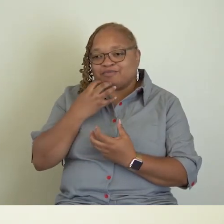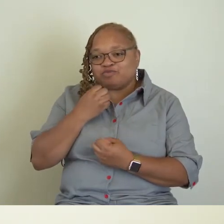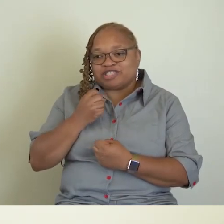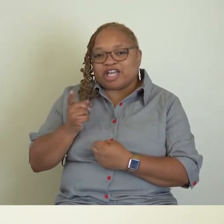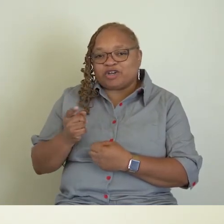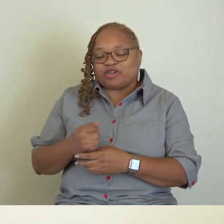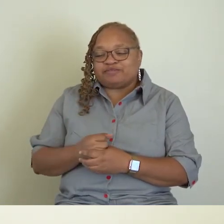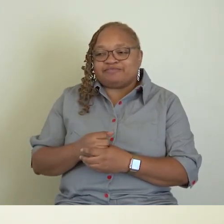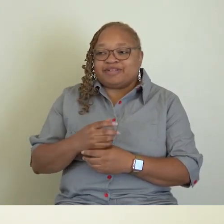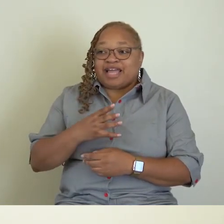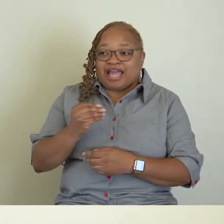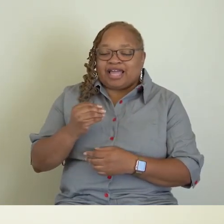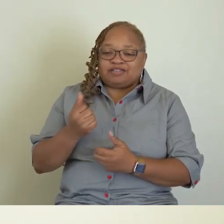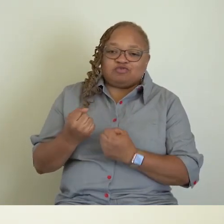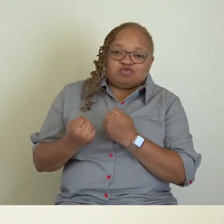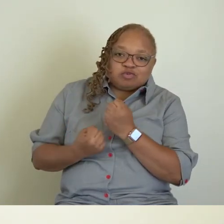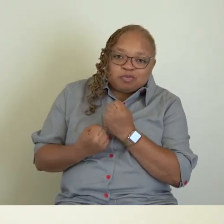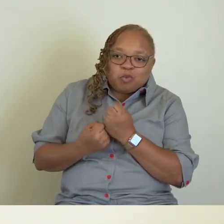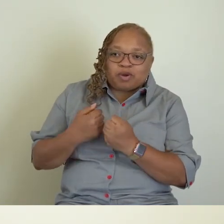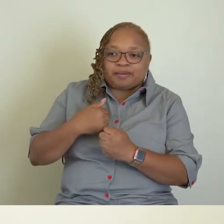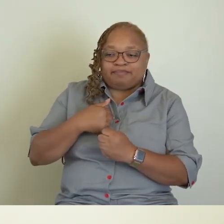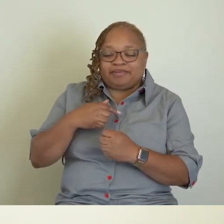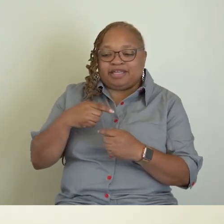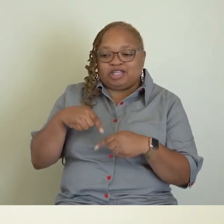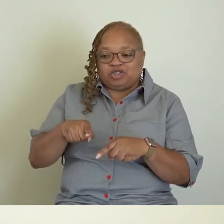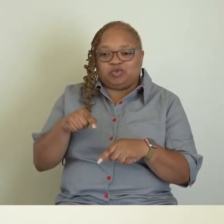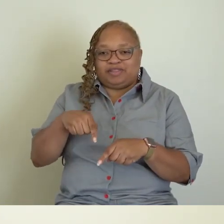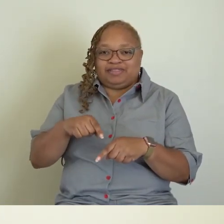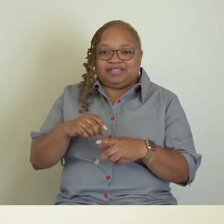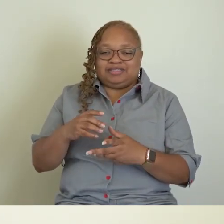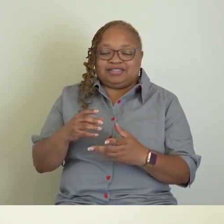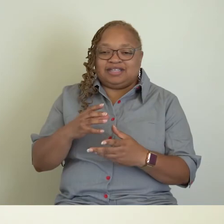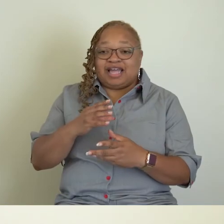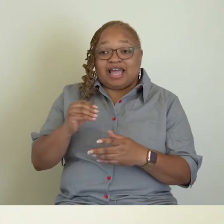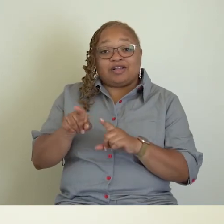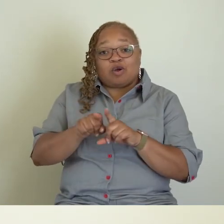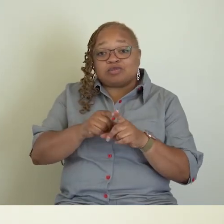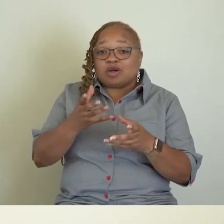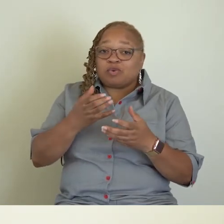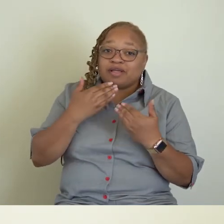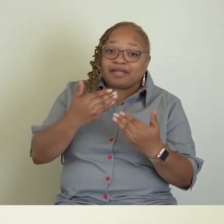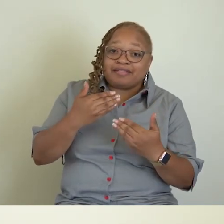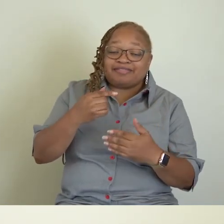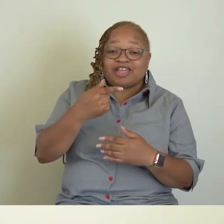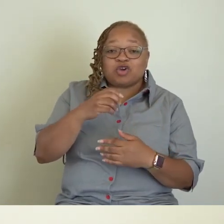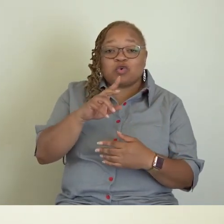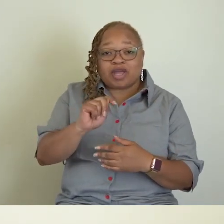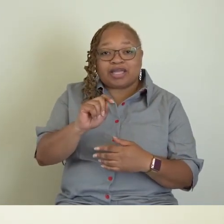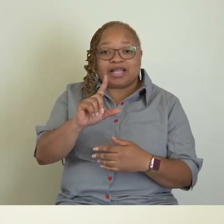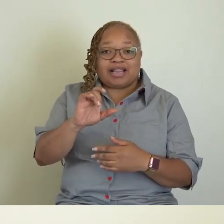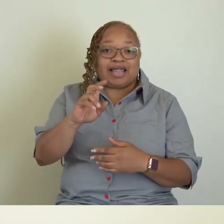this endeavor. And I wanna thank Great Lakes, and also wanna thank my family. I wanna thank God, but I also